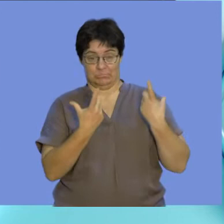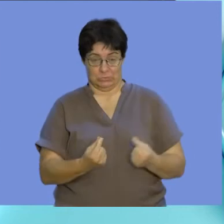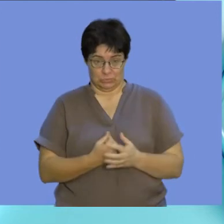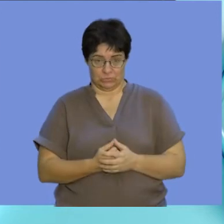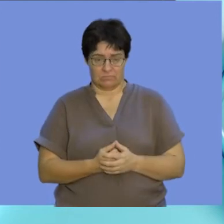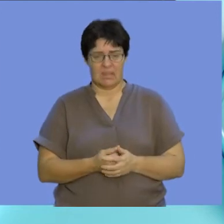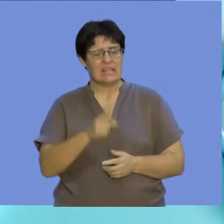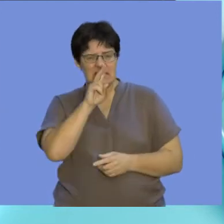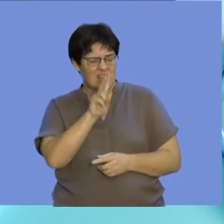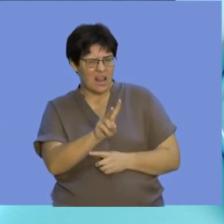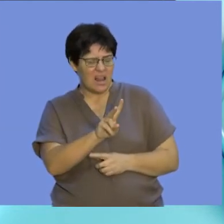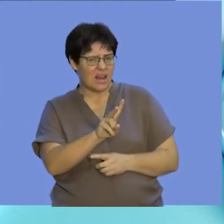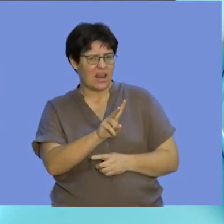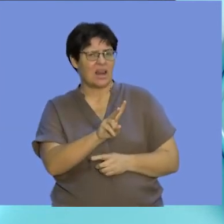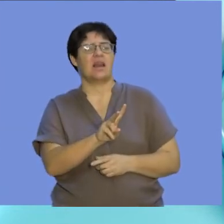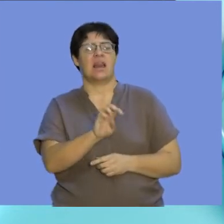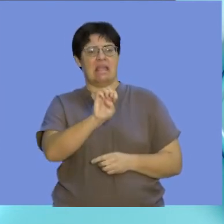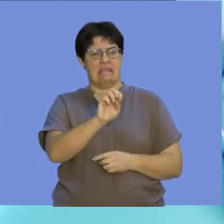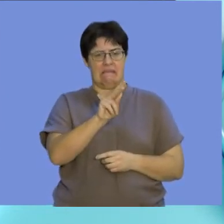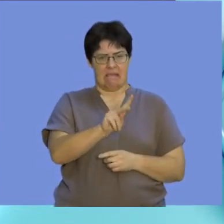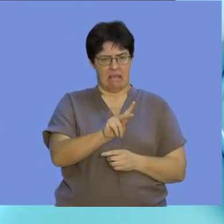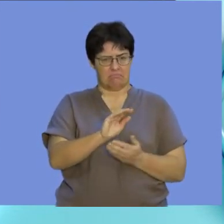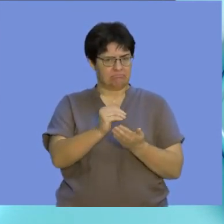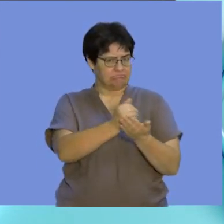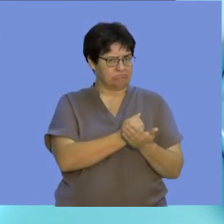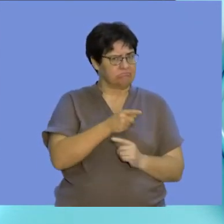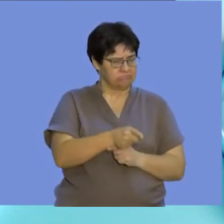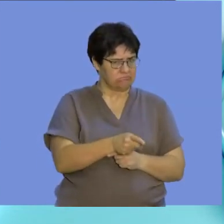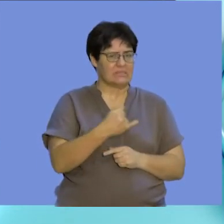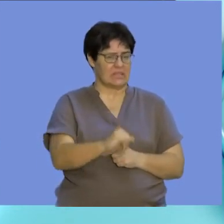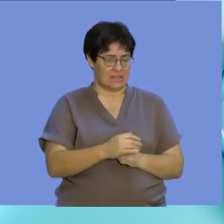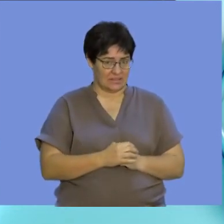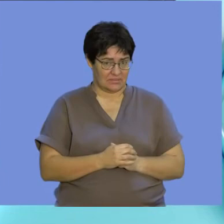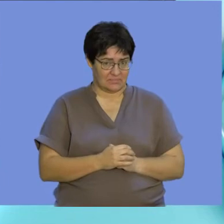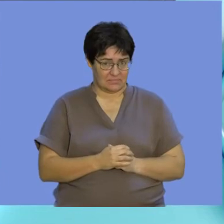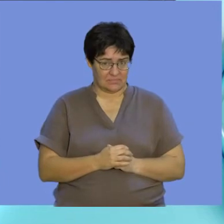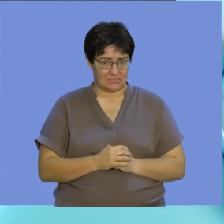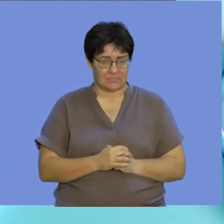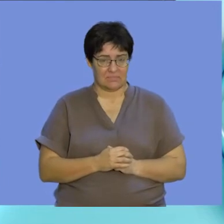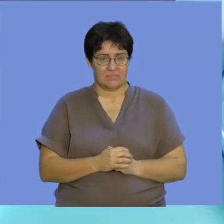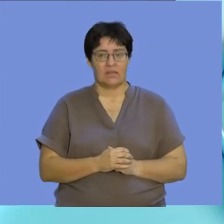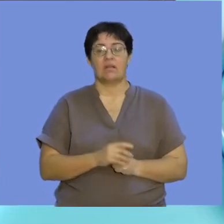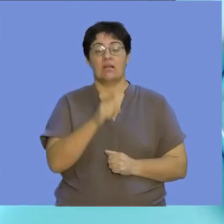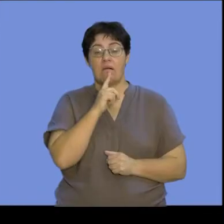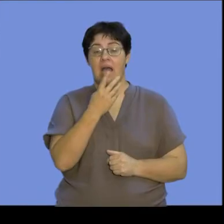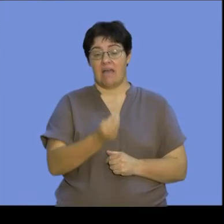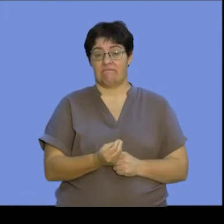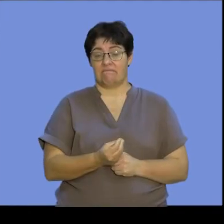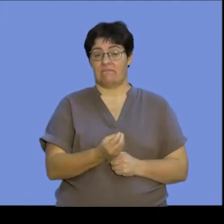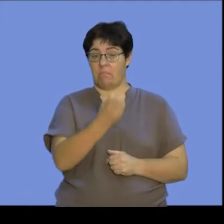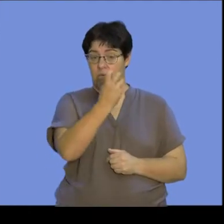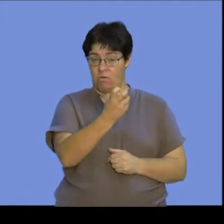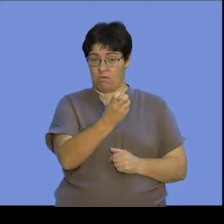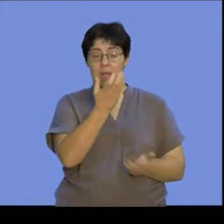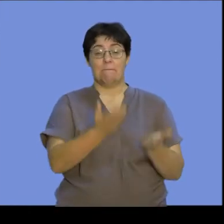in the conservation of energy, and we're going to look at a couple of examples. Here's the first one. We have a ball of mass